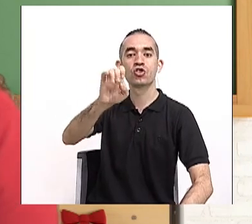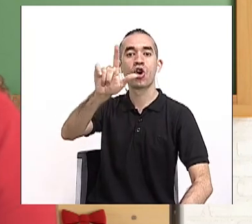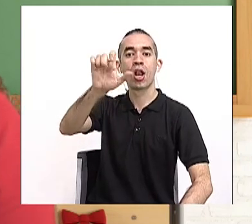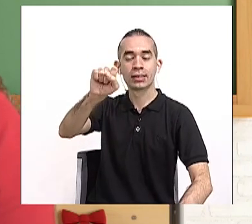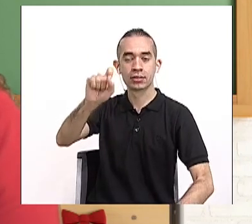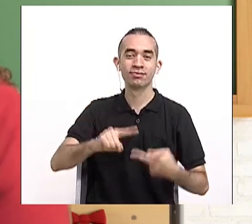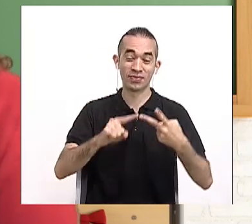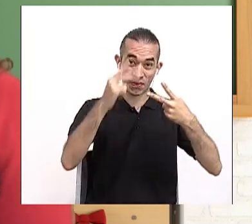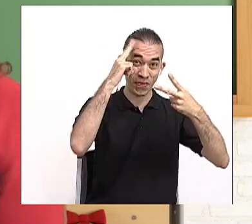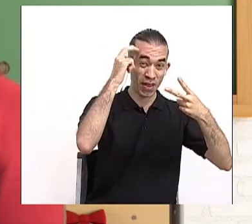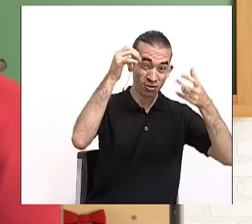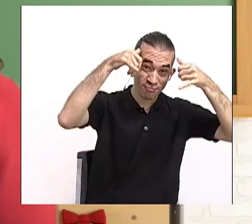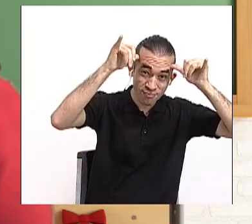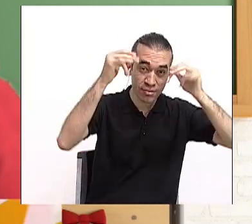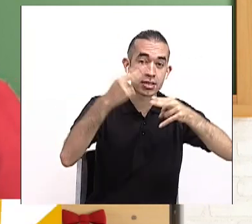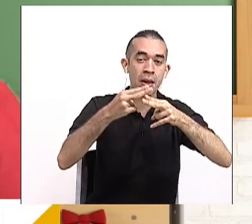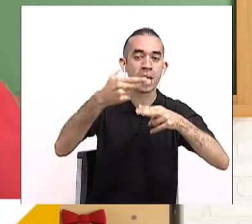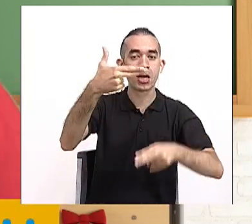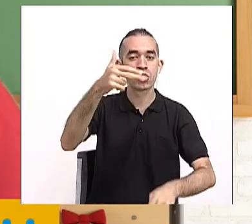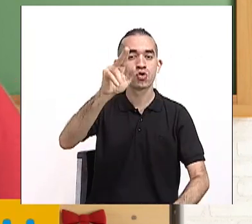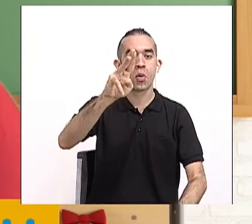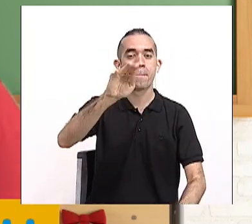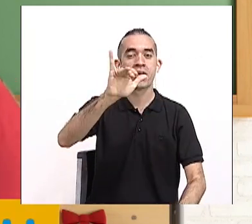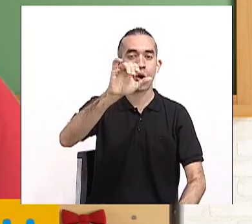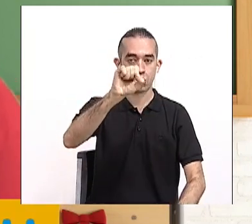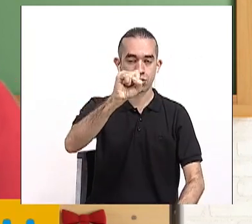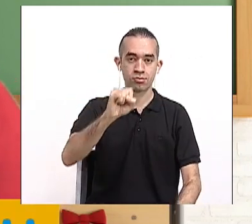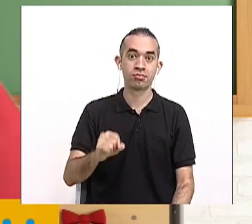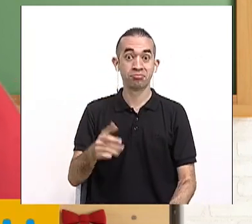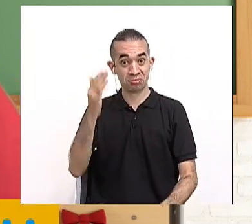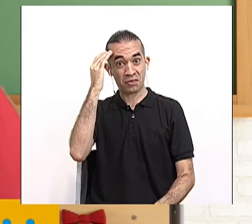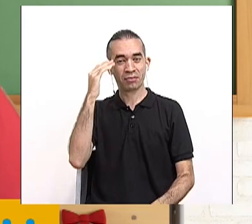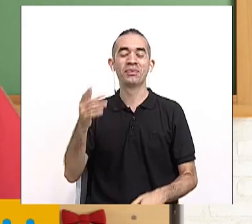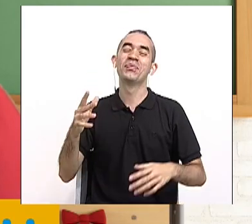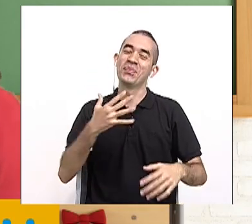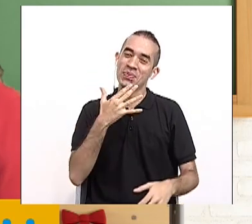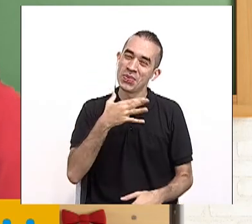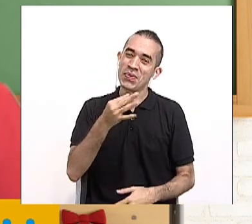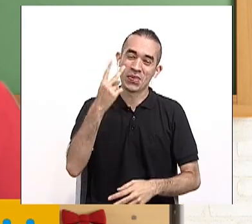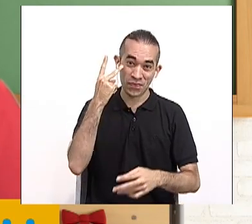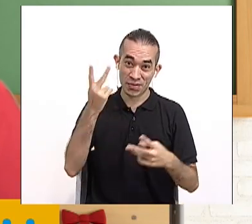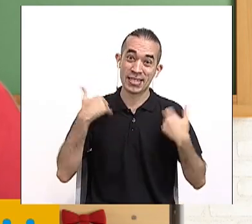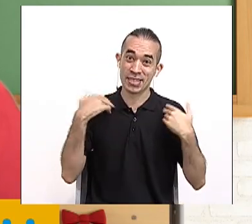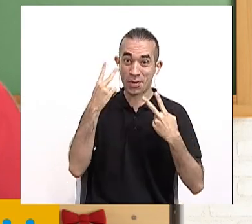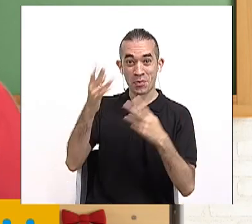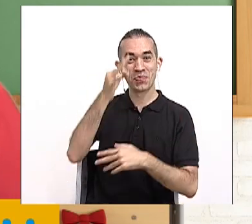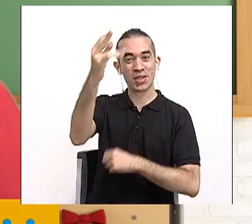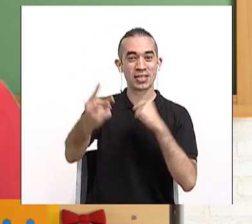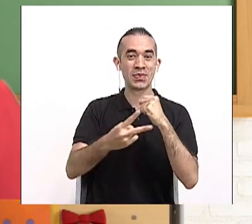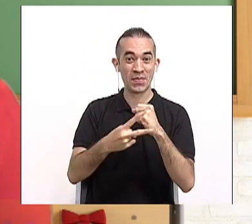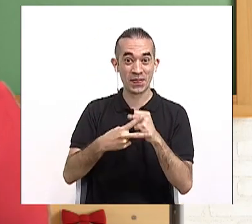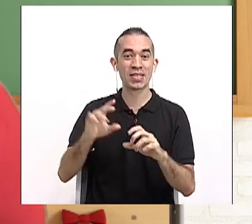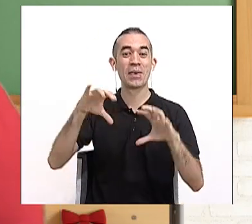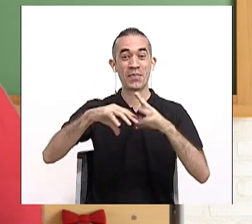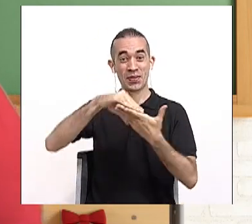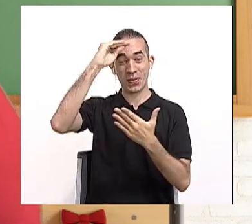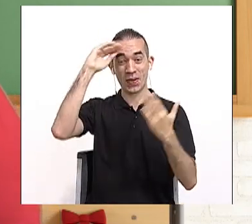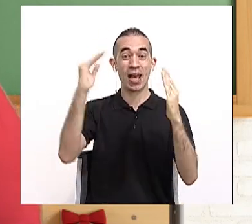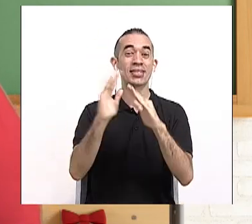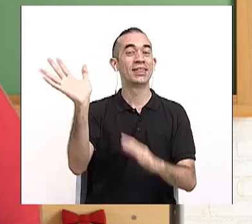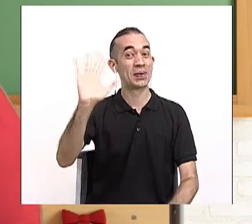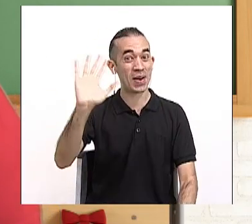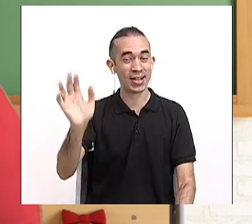Well, so we have to come to the end of the program. But I'd like to tell you something. Did you know that white oxen